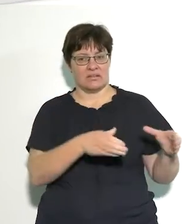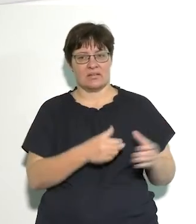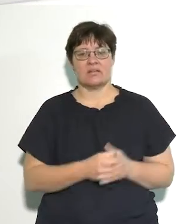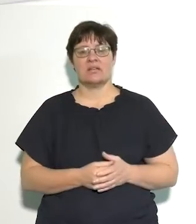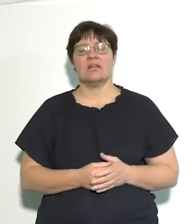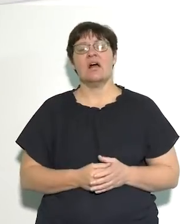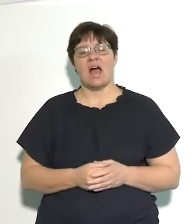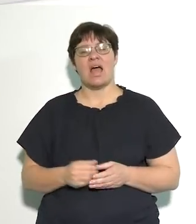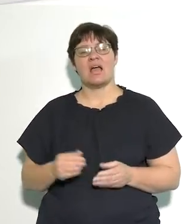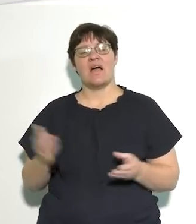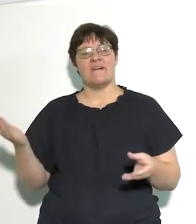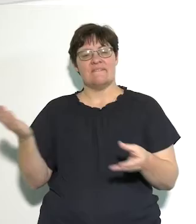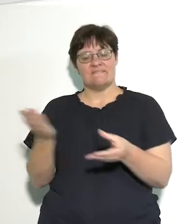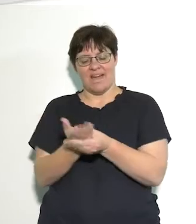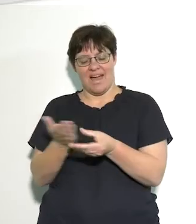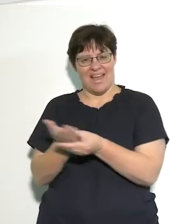plastic